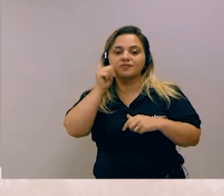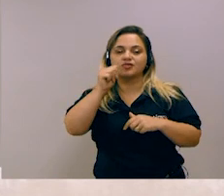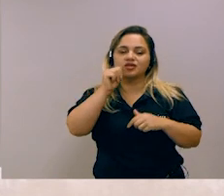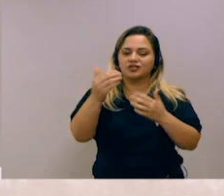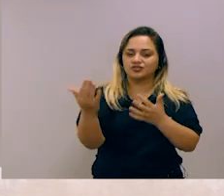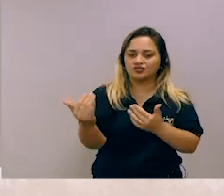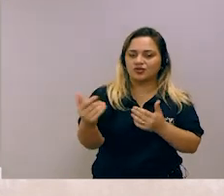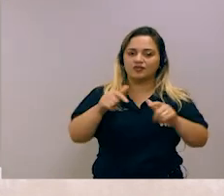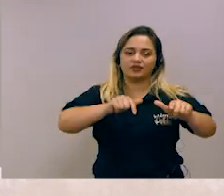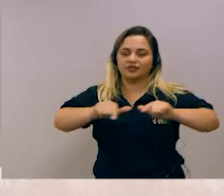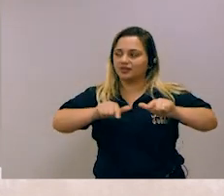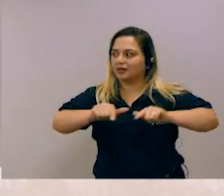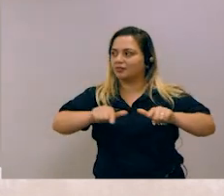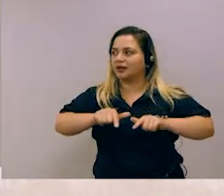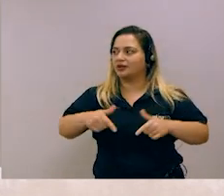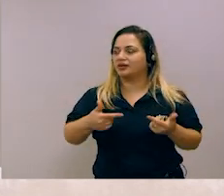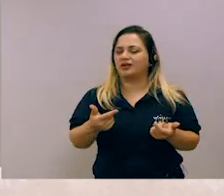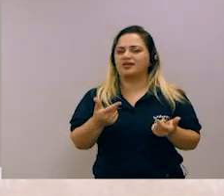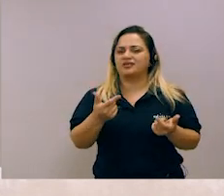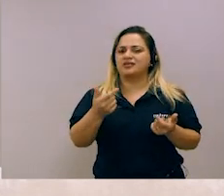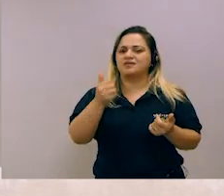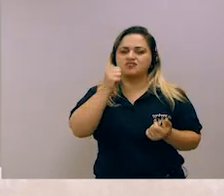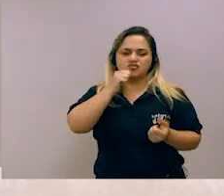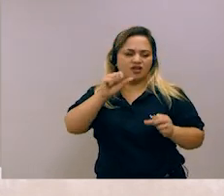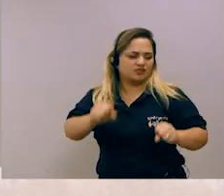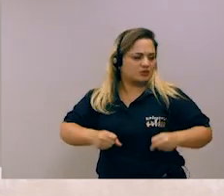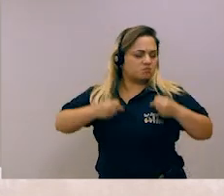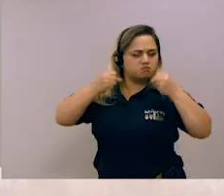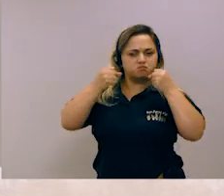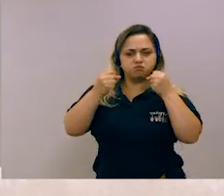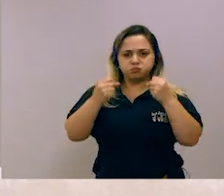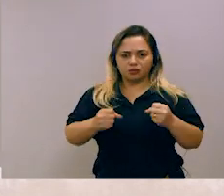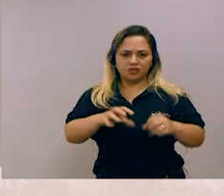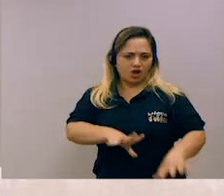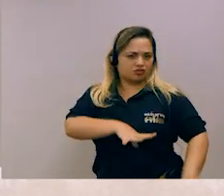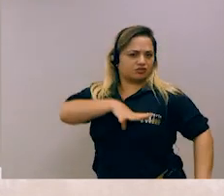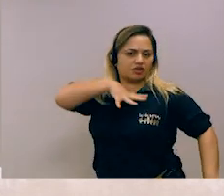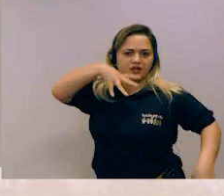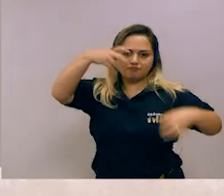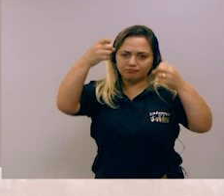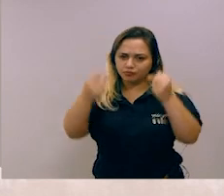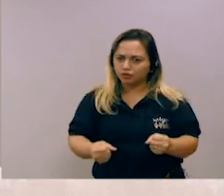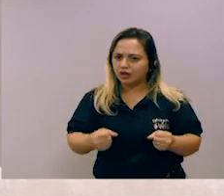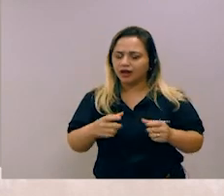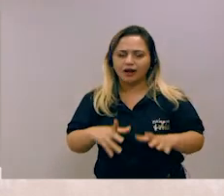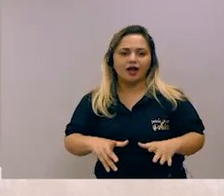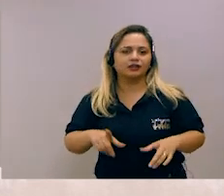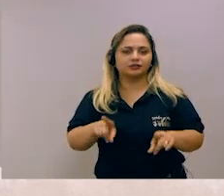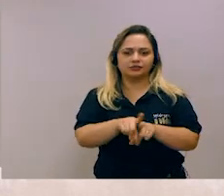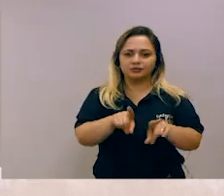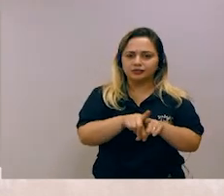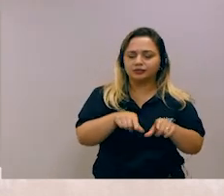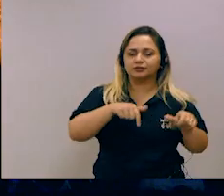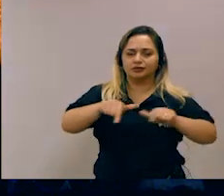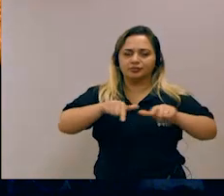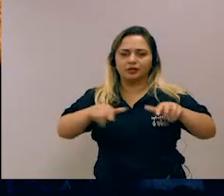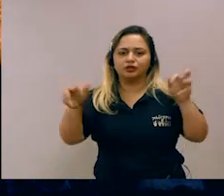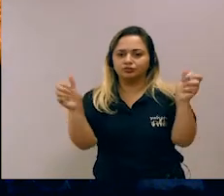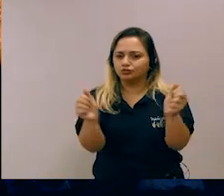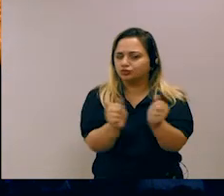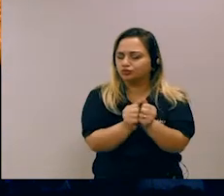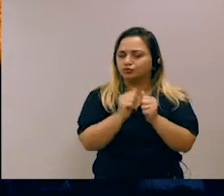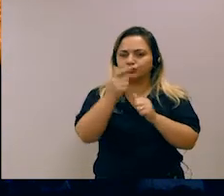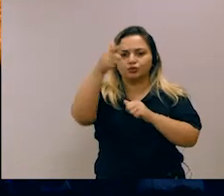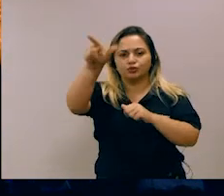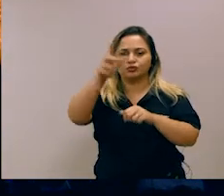her. This girl exactly answered all the barriers that prevent from young girls choosing computer science major